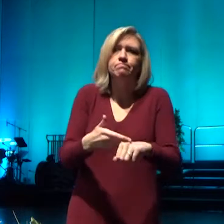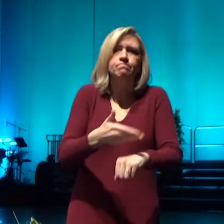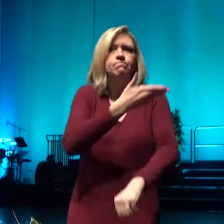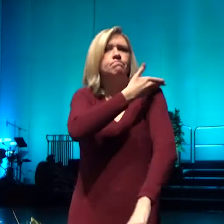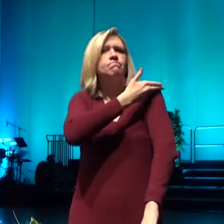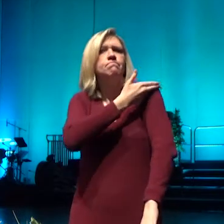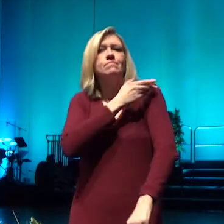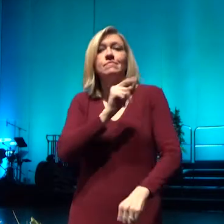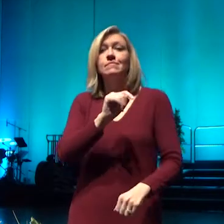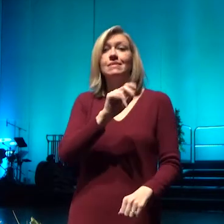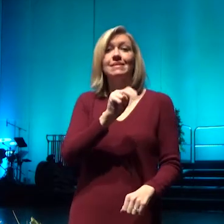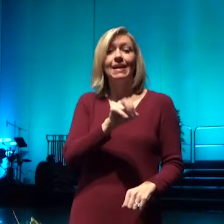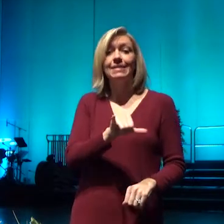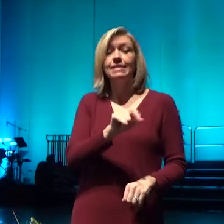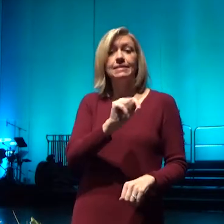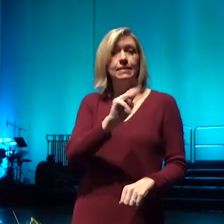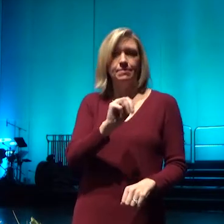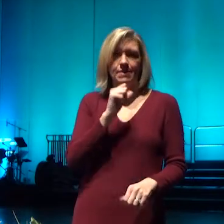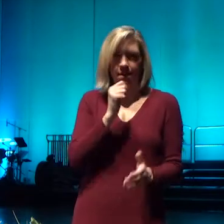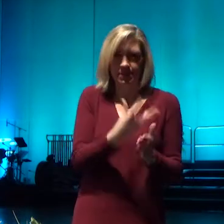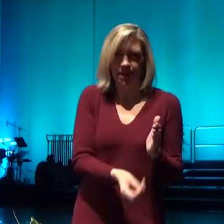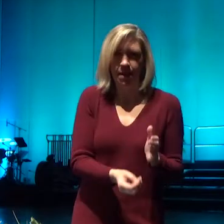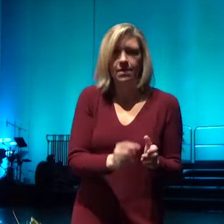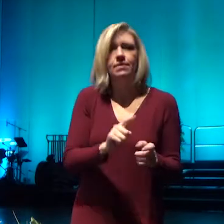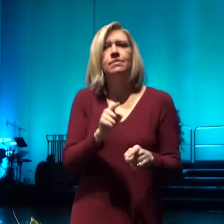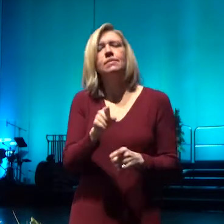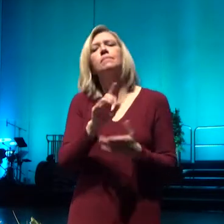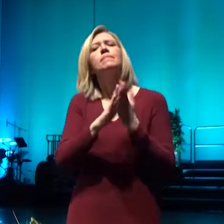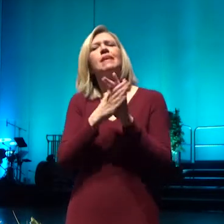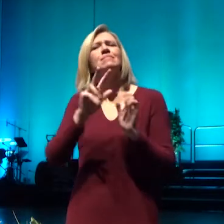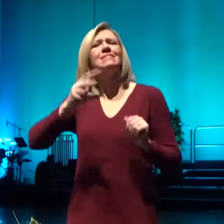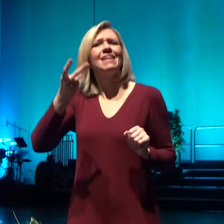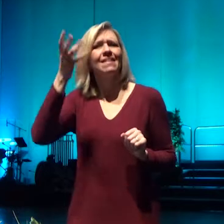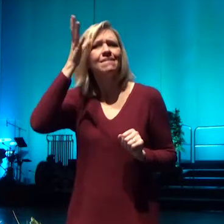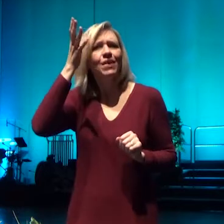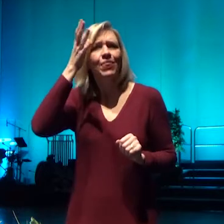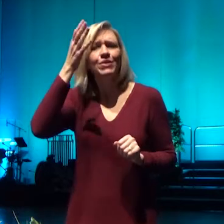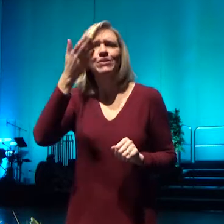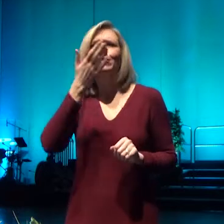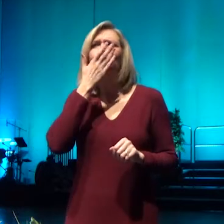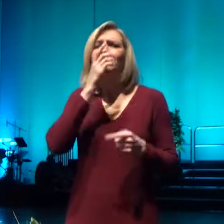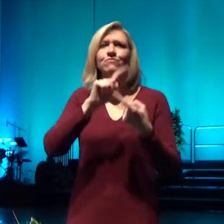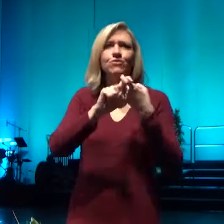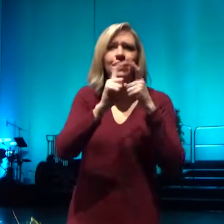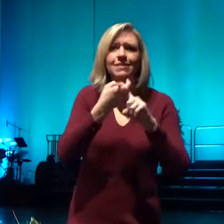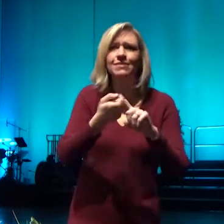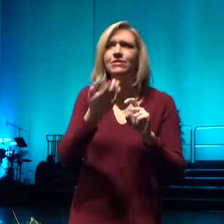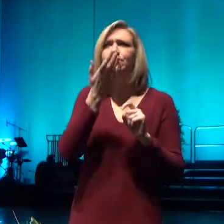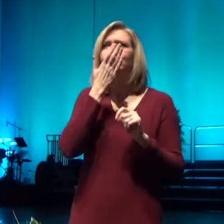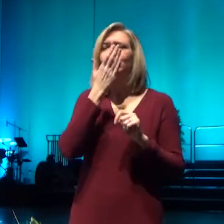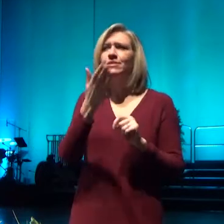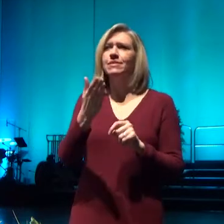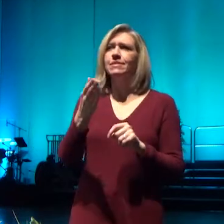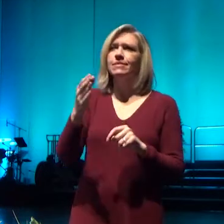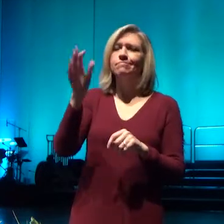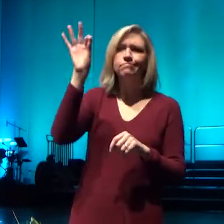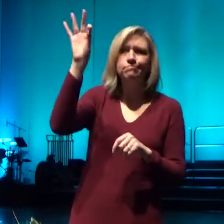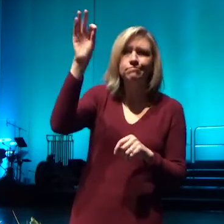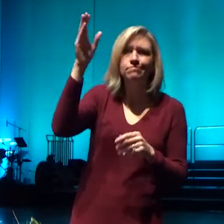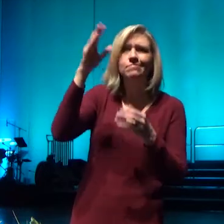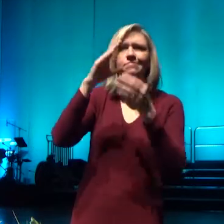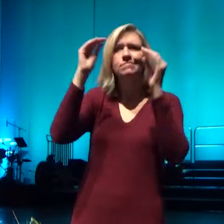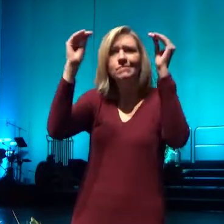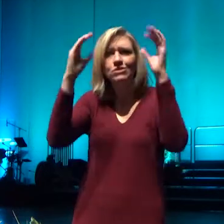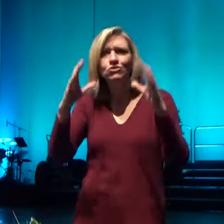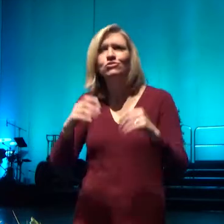Tim, who did not die, he was a second father. He became as good a friend and as good a master and as good a man as the good old city knew,